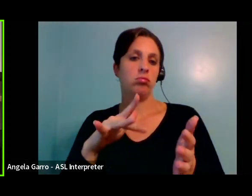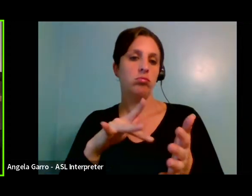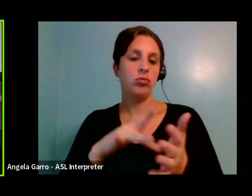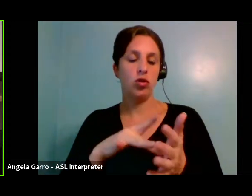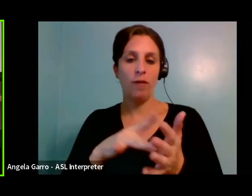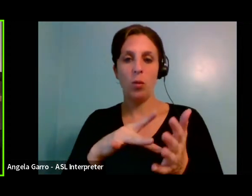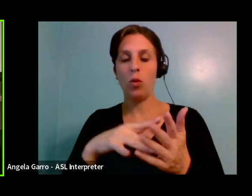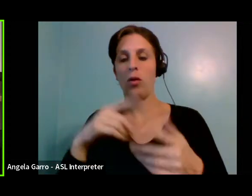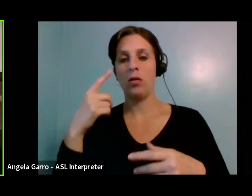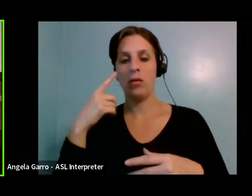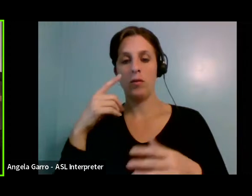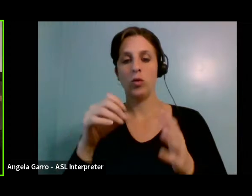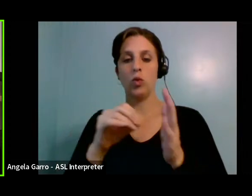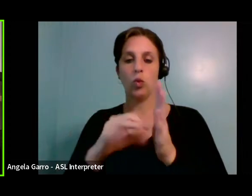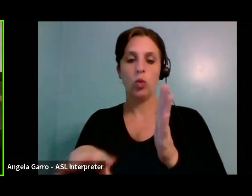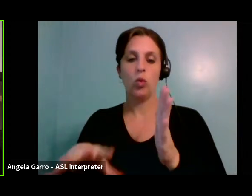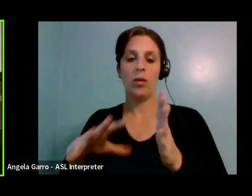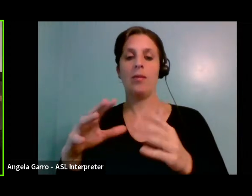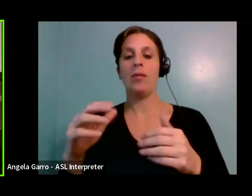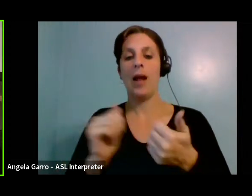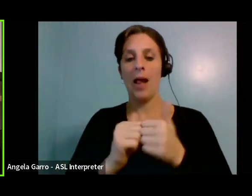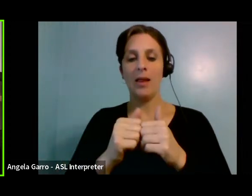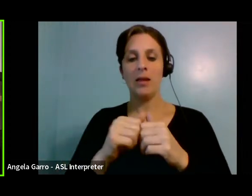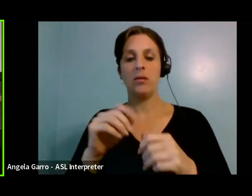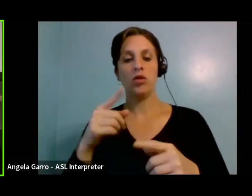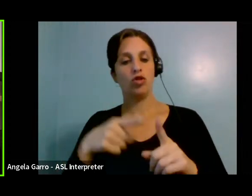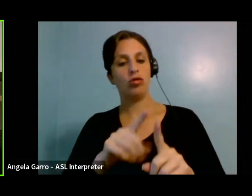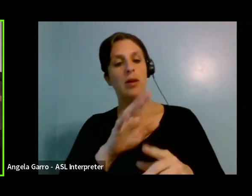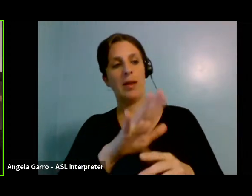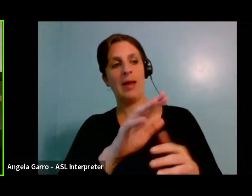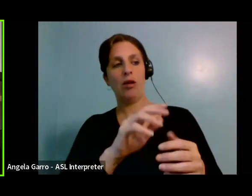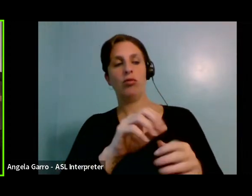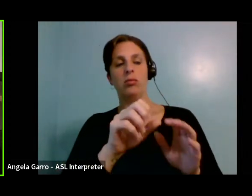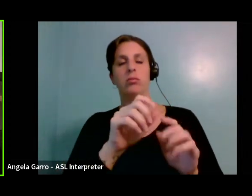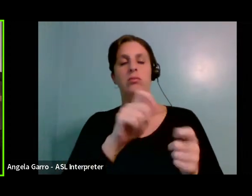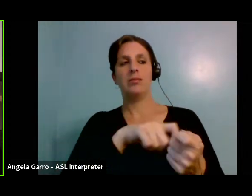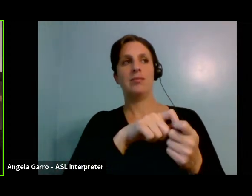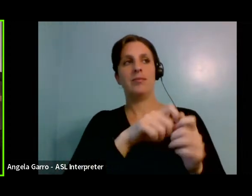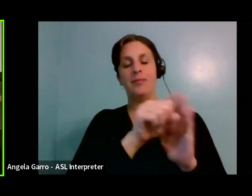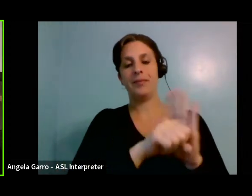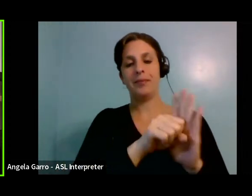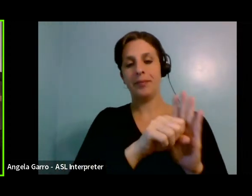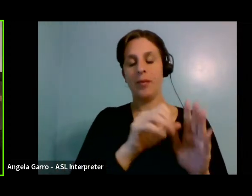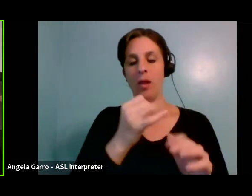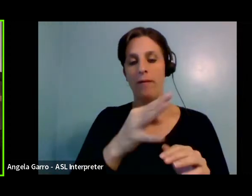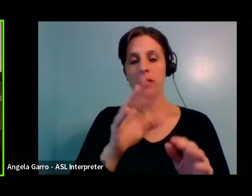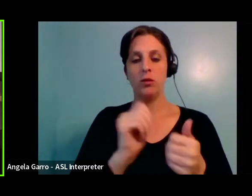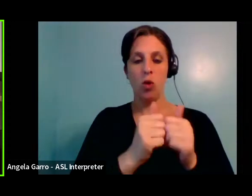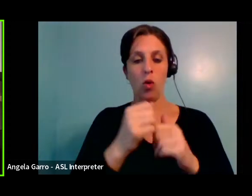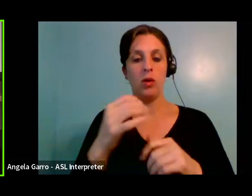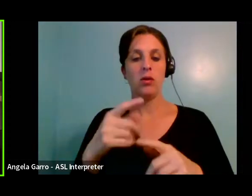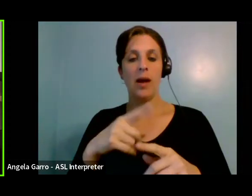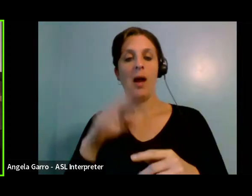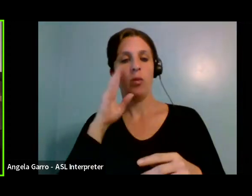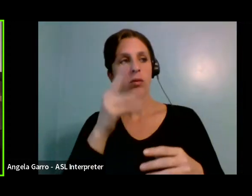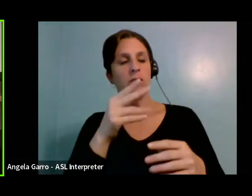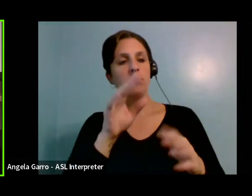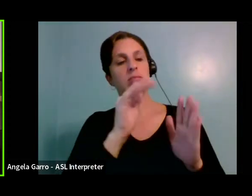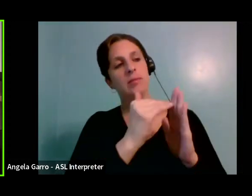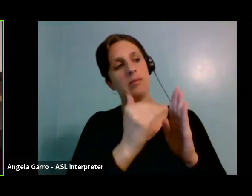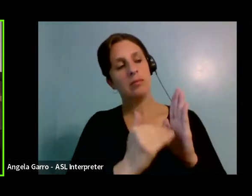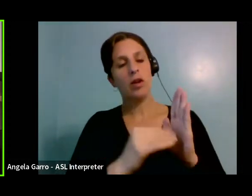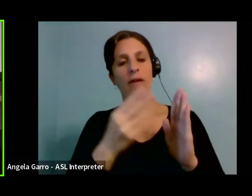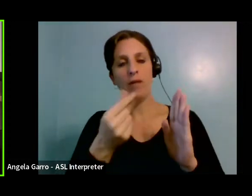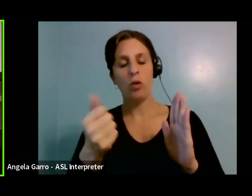their particular season of sport. And so I'm just going to list off a few totals here, but if the board is interested or the community is interested, you can pull up